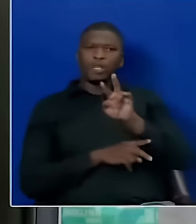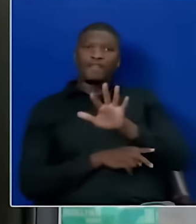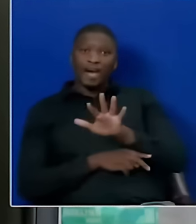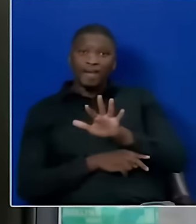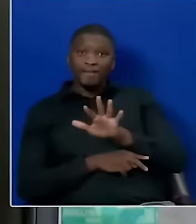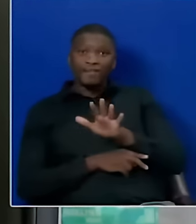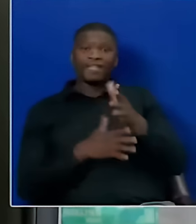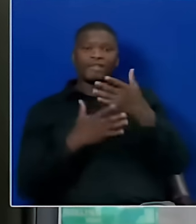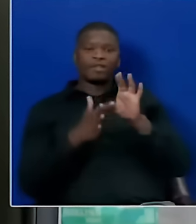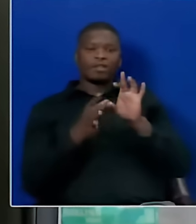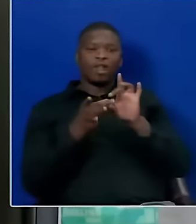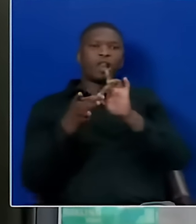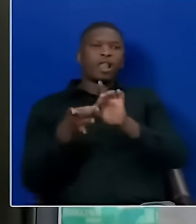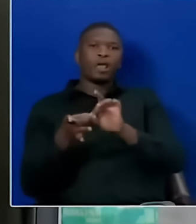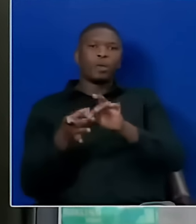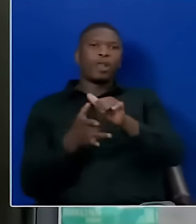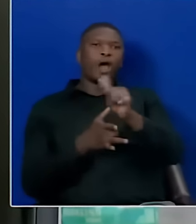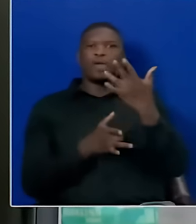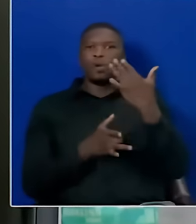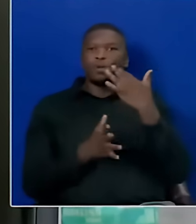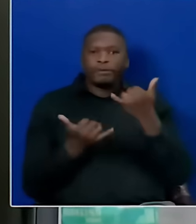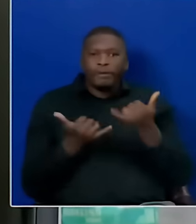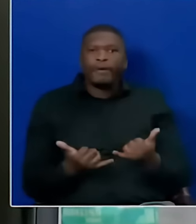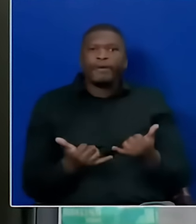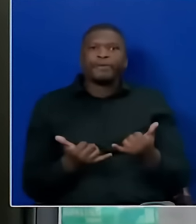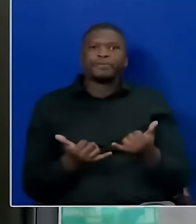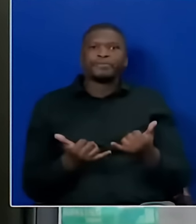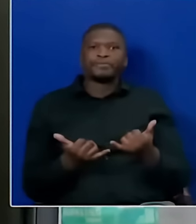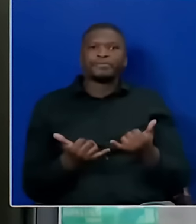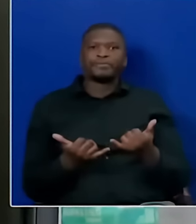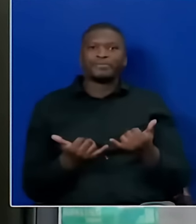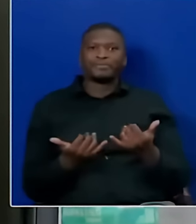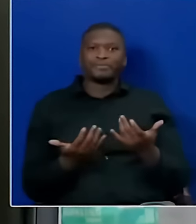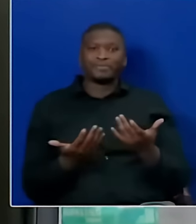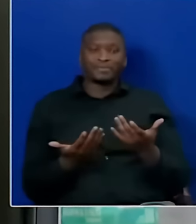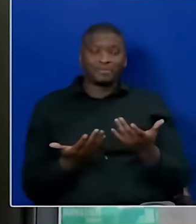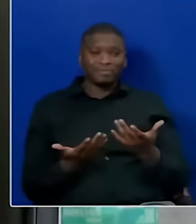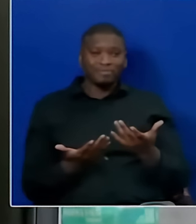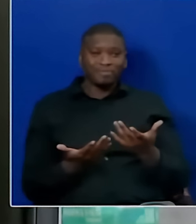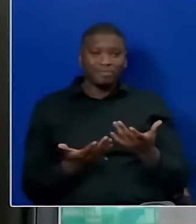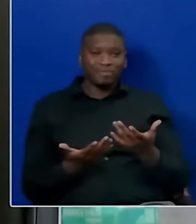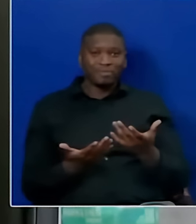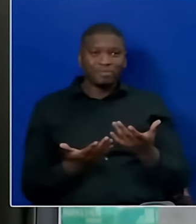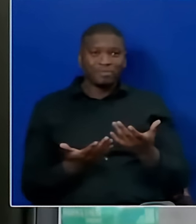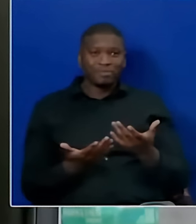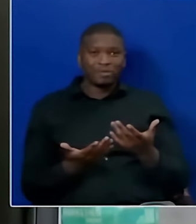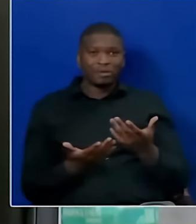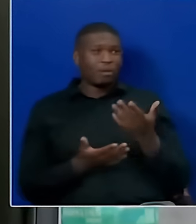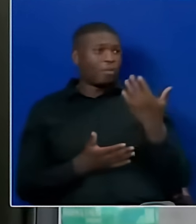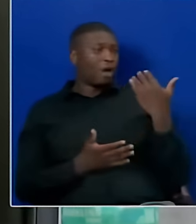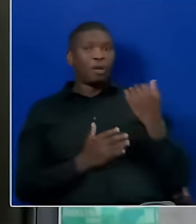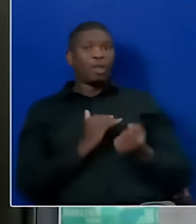with other cases now. So when the discussion happens between him and